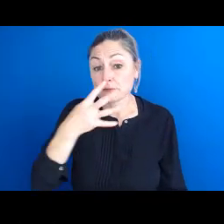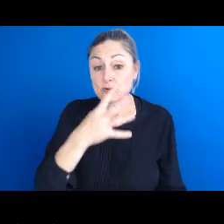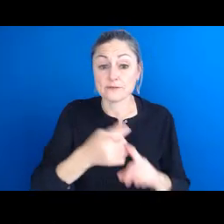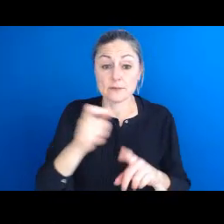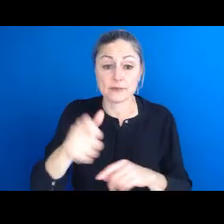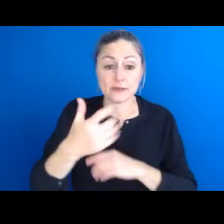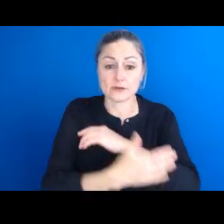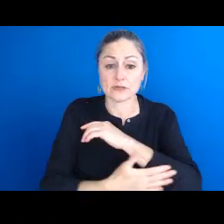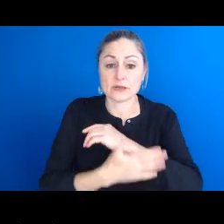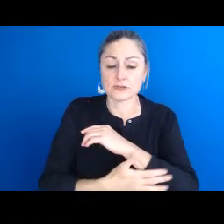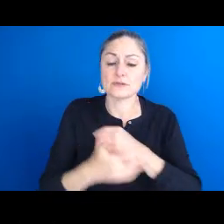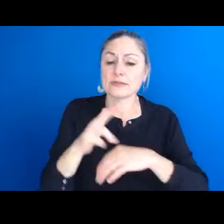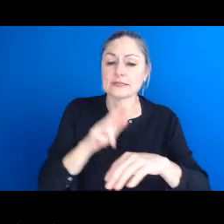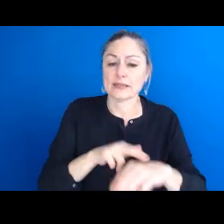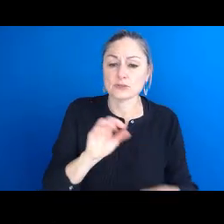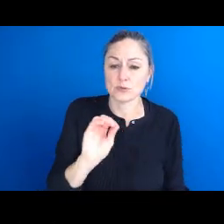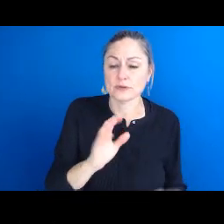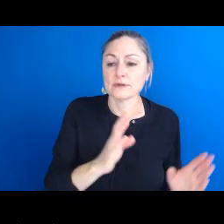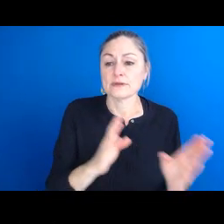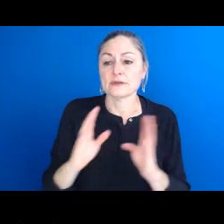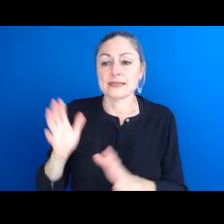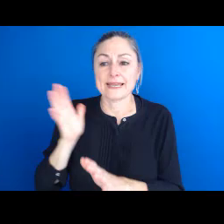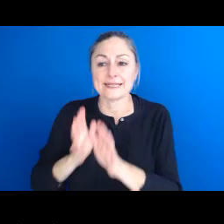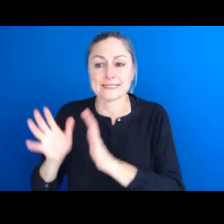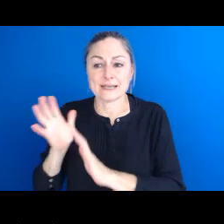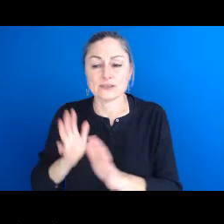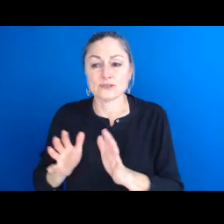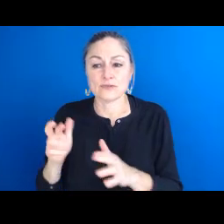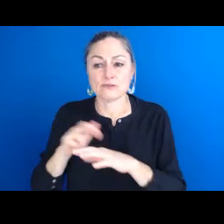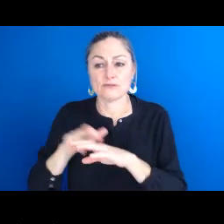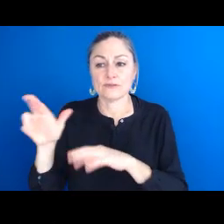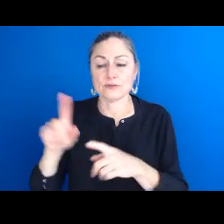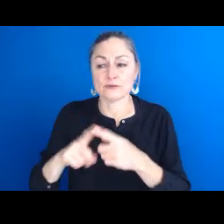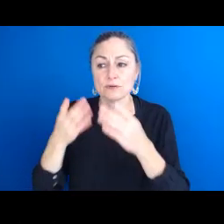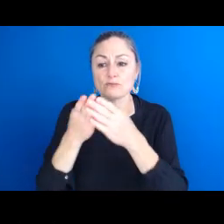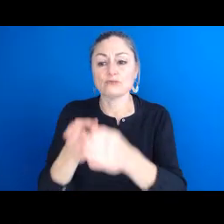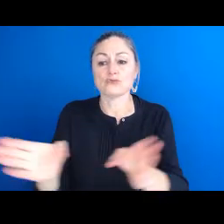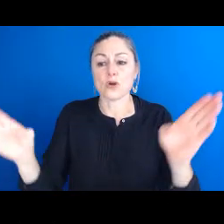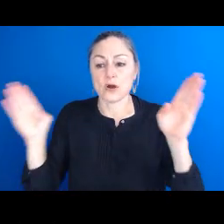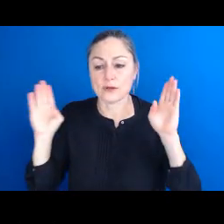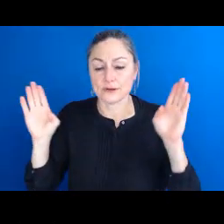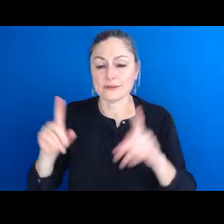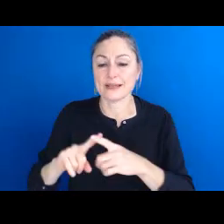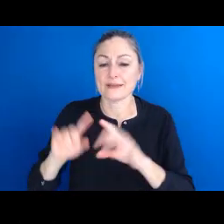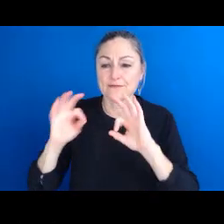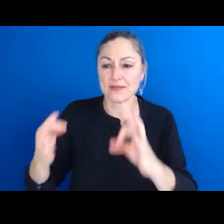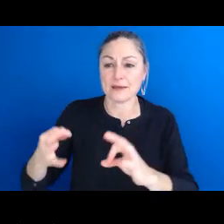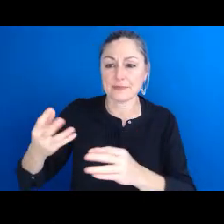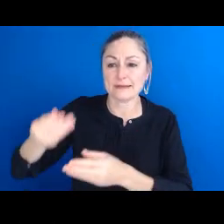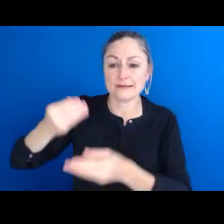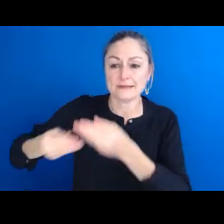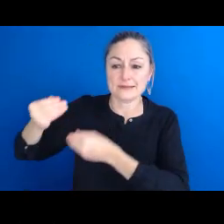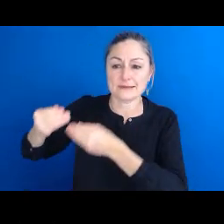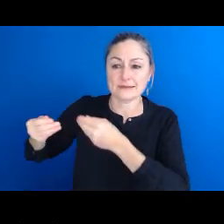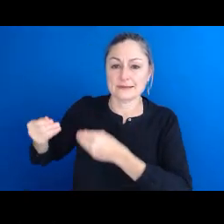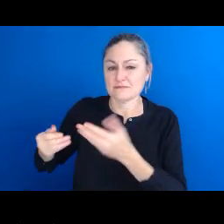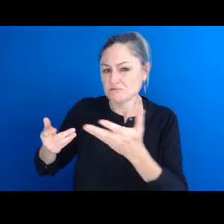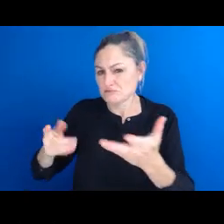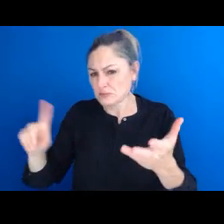that would be national origin, and ancestry refers to broader family heritage and the country that your